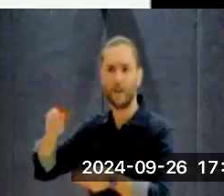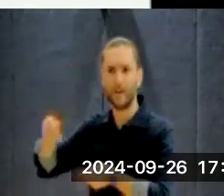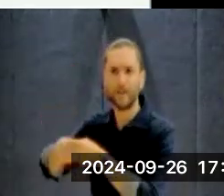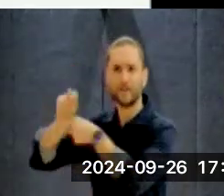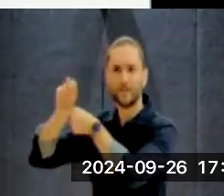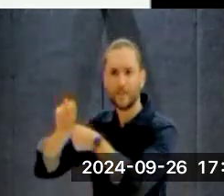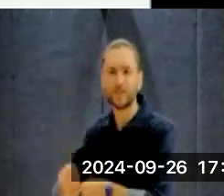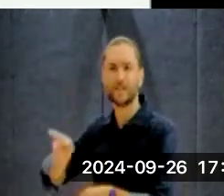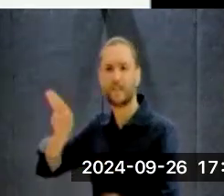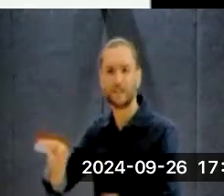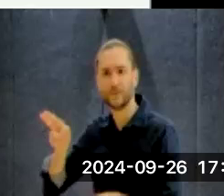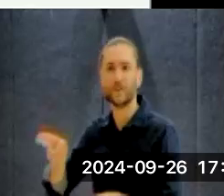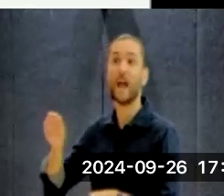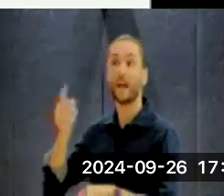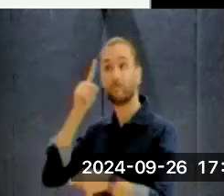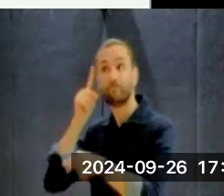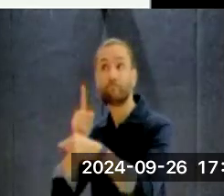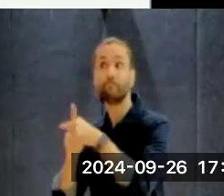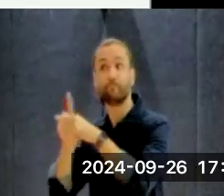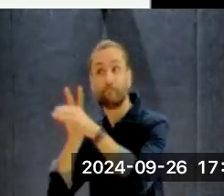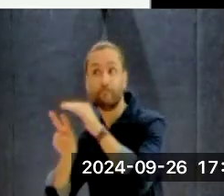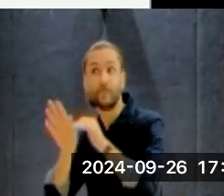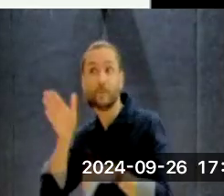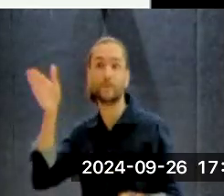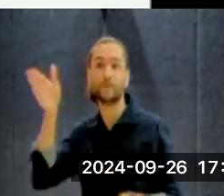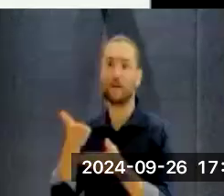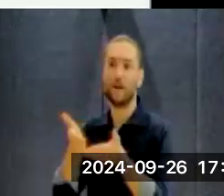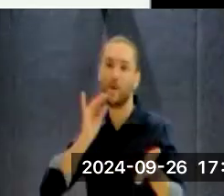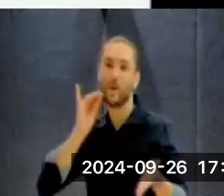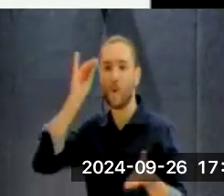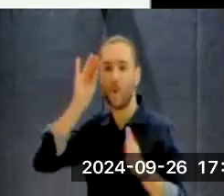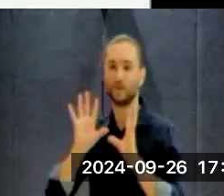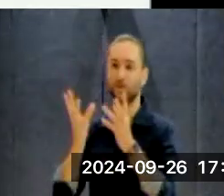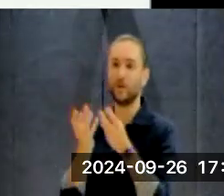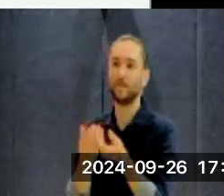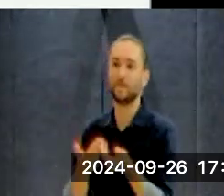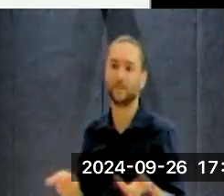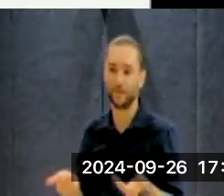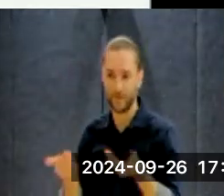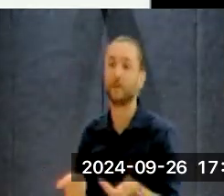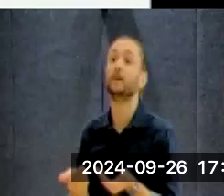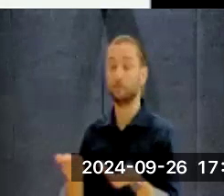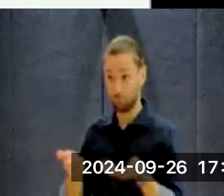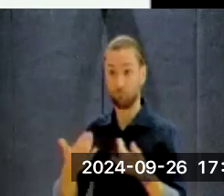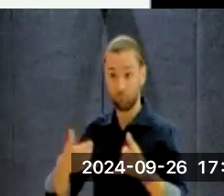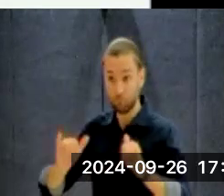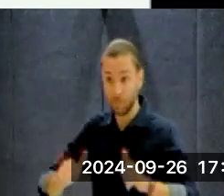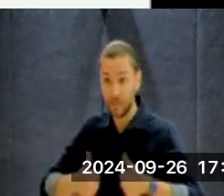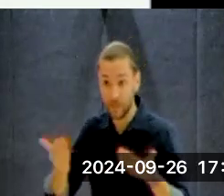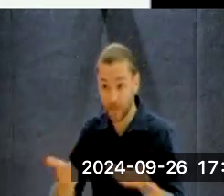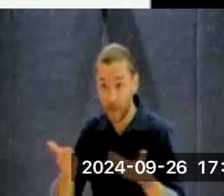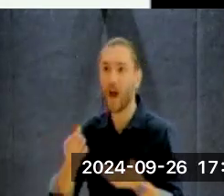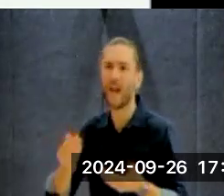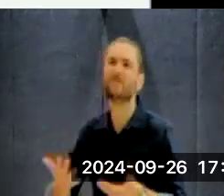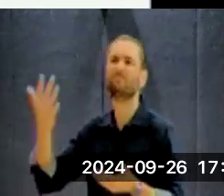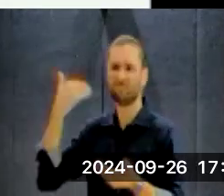histories, and luminous futures of the Ohlone tribes of the region who are present in these spaces today and who continue to be the original